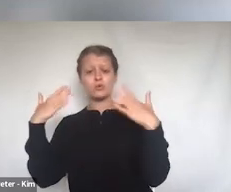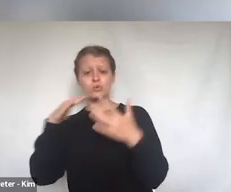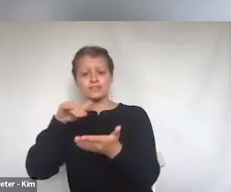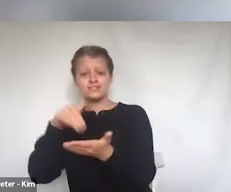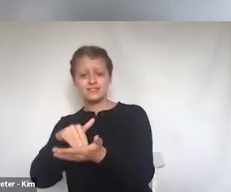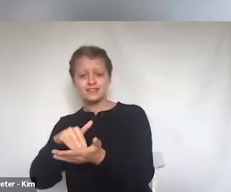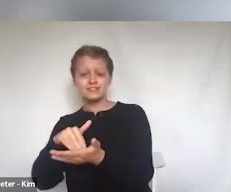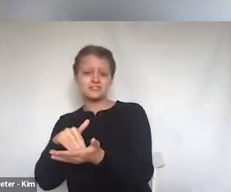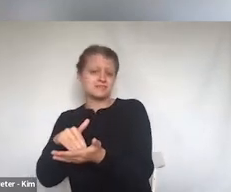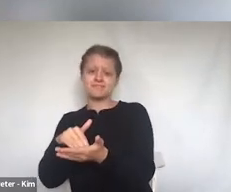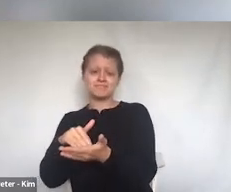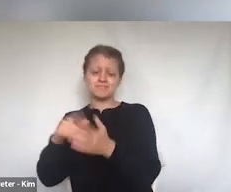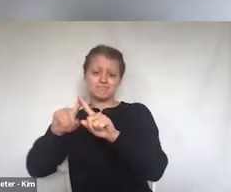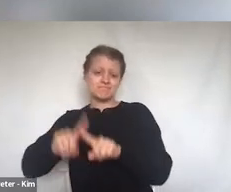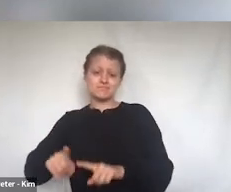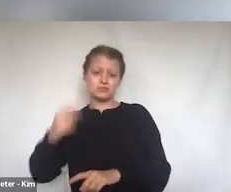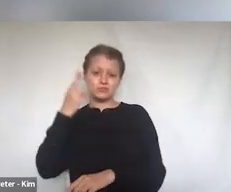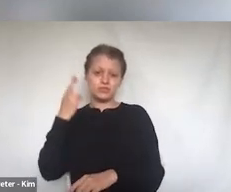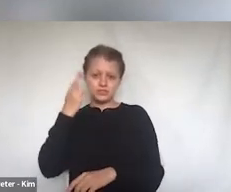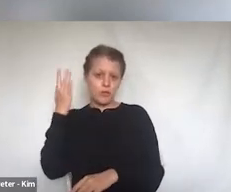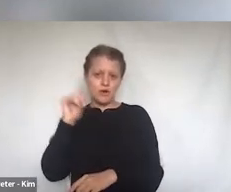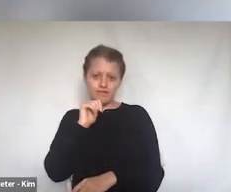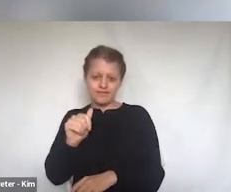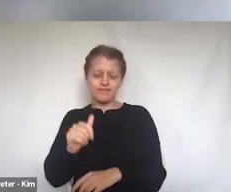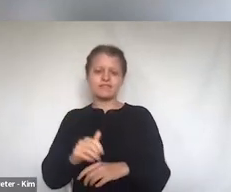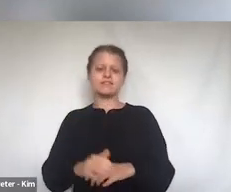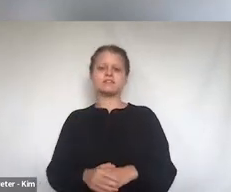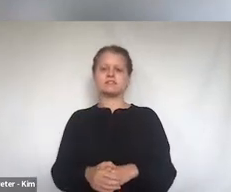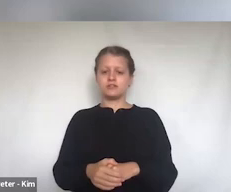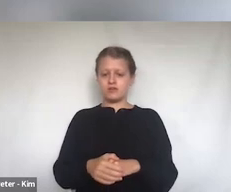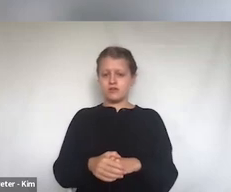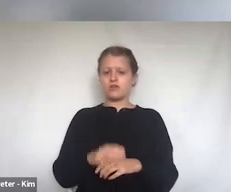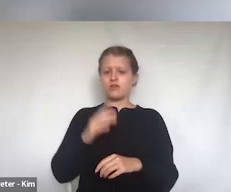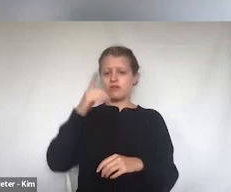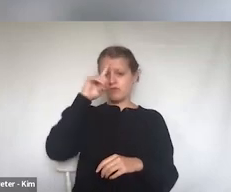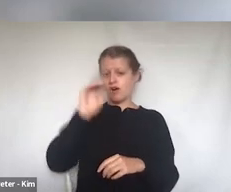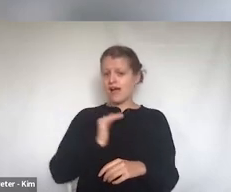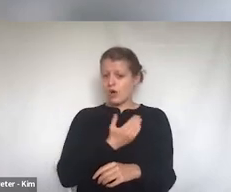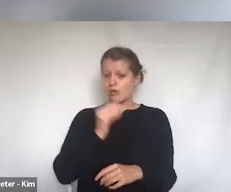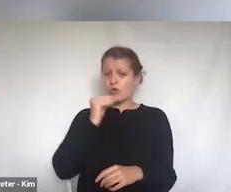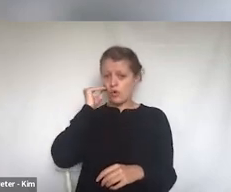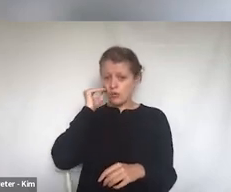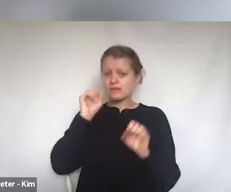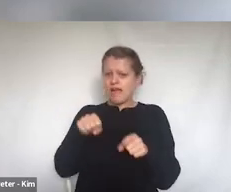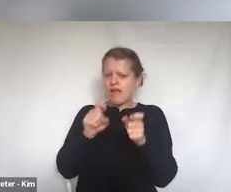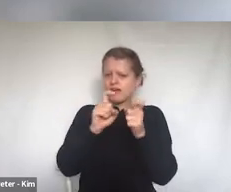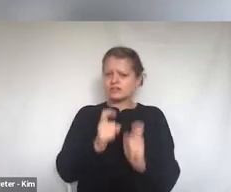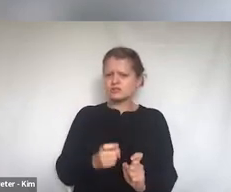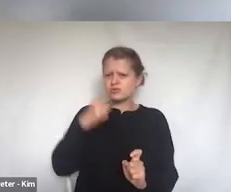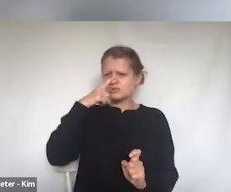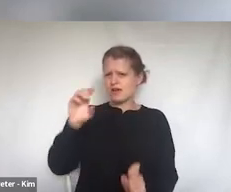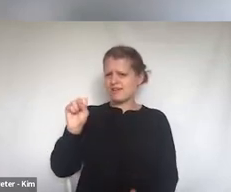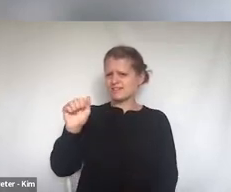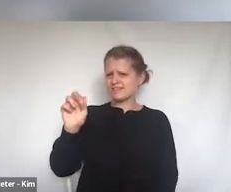for a variety of reasons. So there are also modifications that we can make to our homes. And Sarah, could you let us